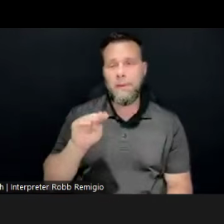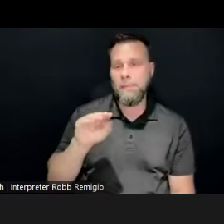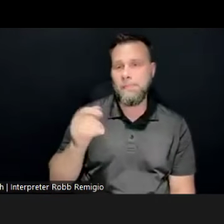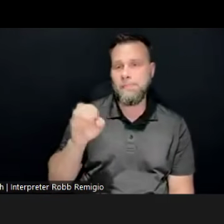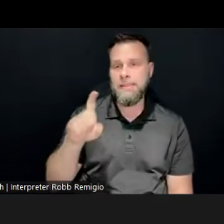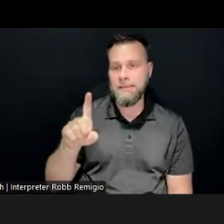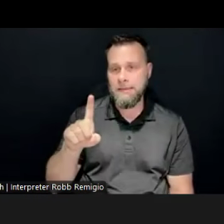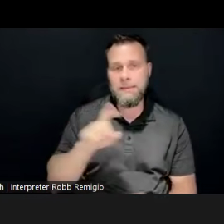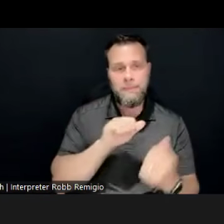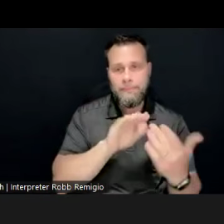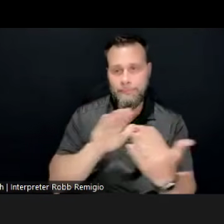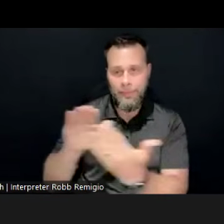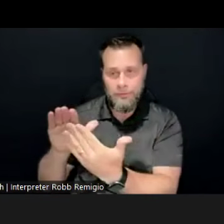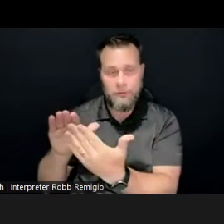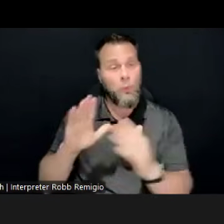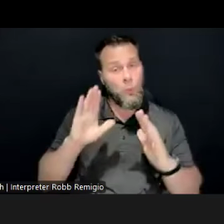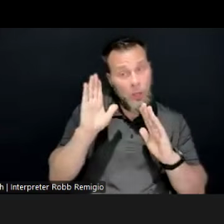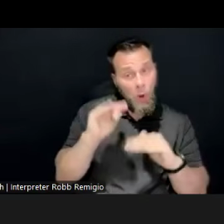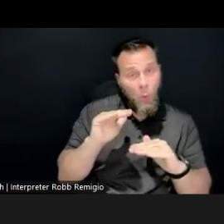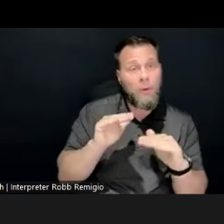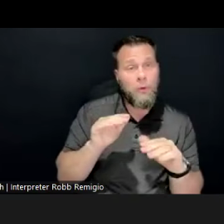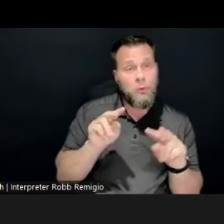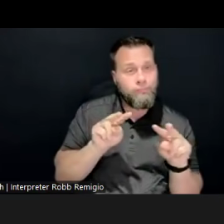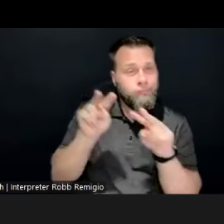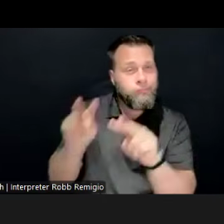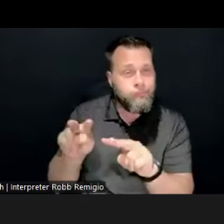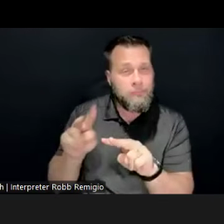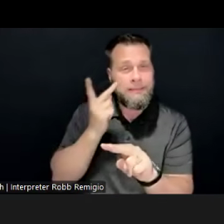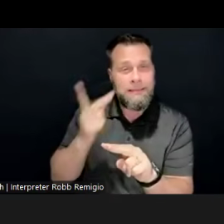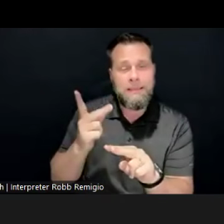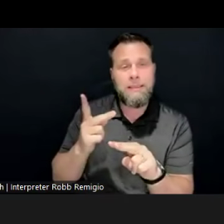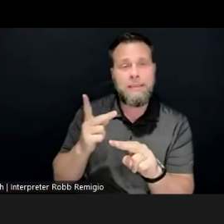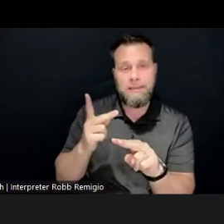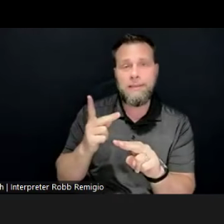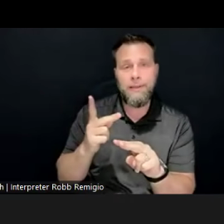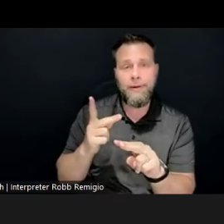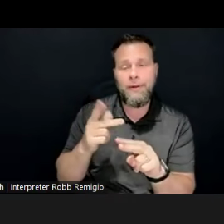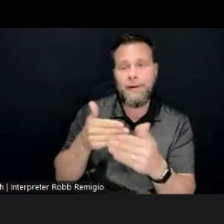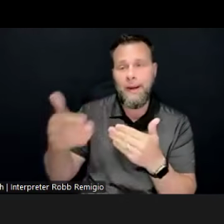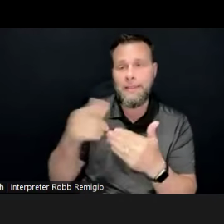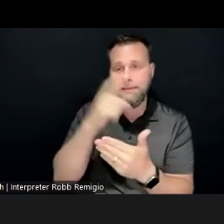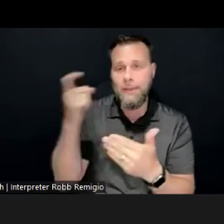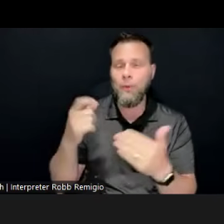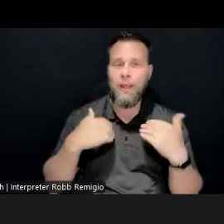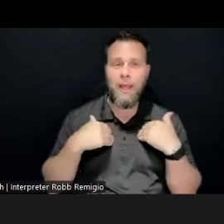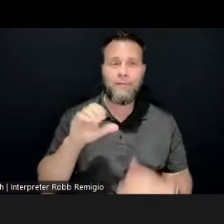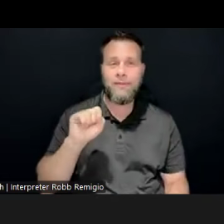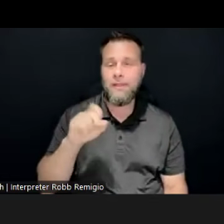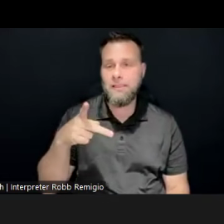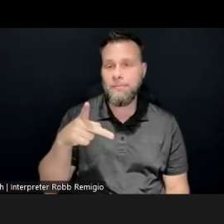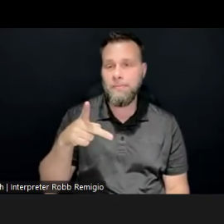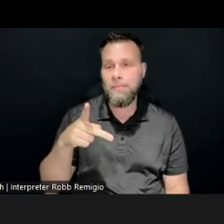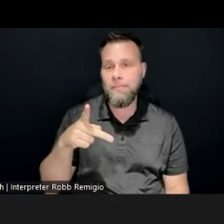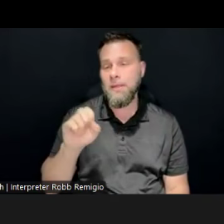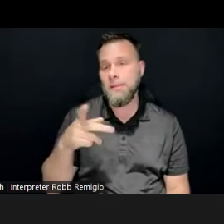hope that you'll keep an eye out for them sometime this summer. These include our mixed methods spotlights, so both the spotlight that we